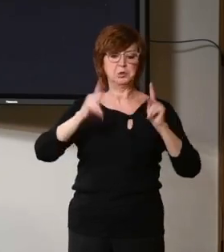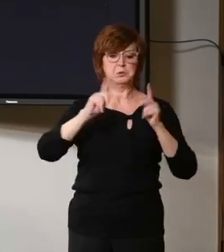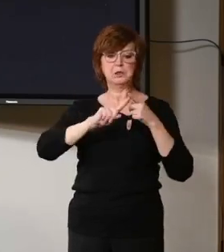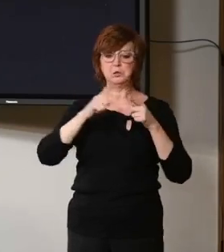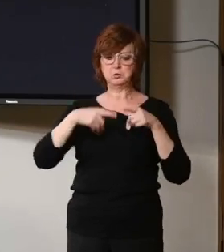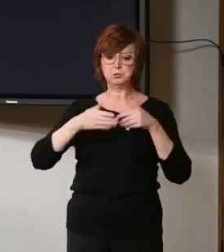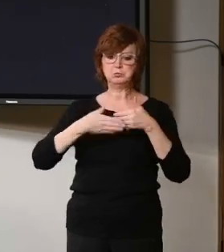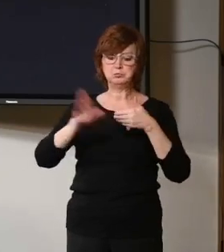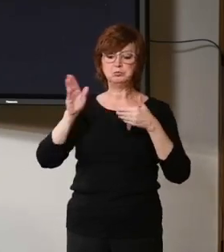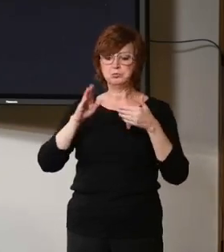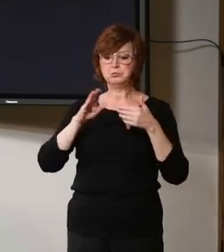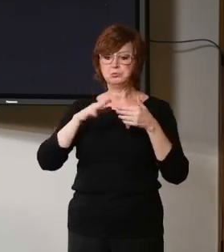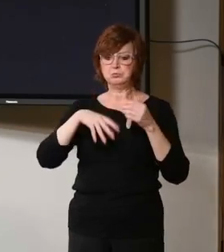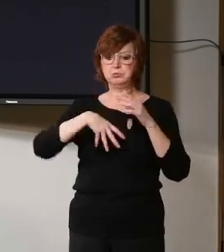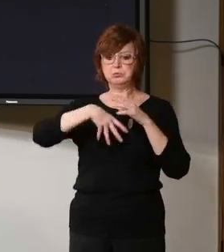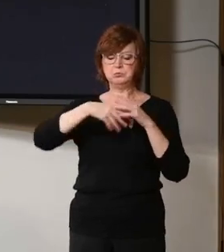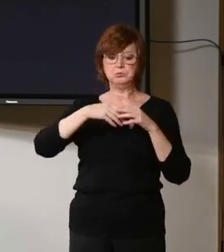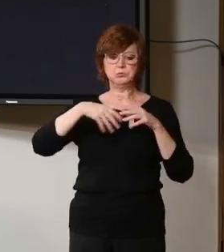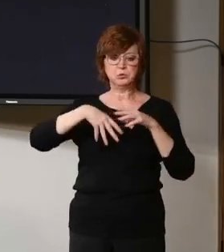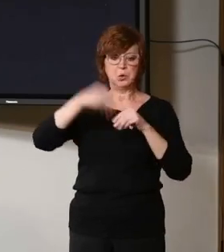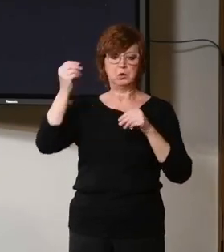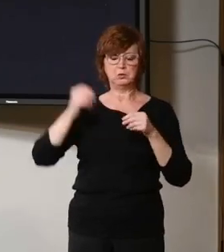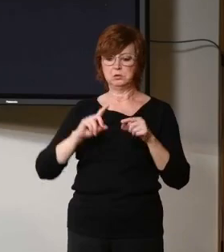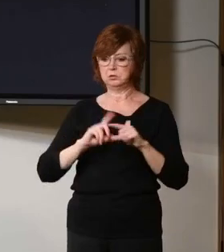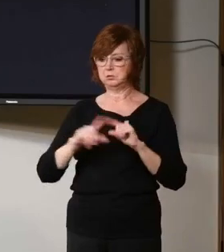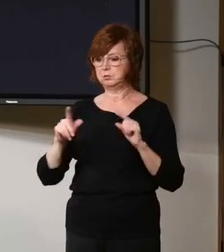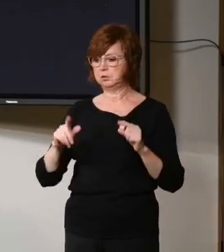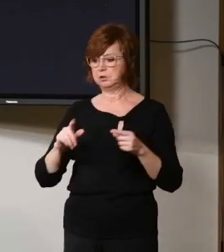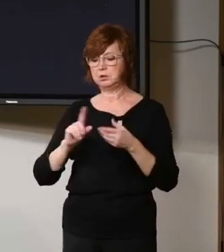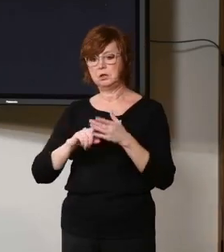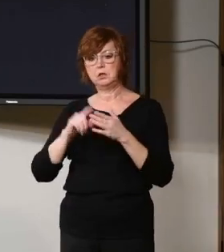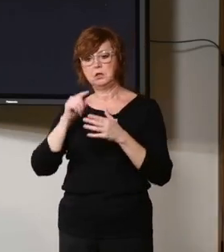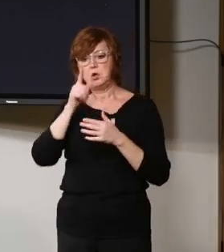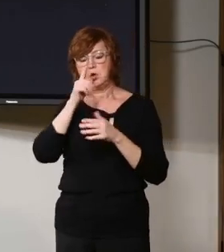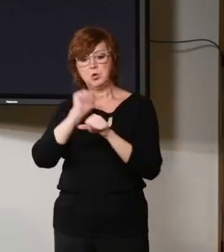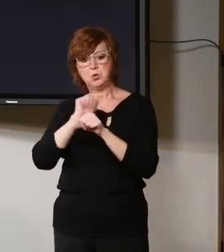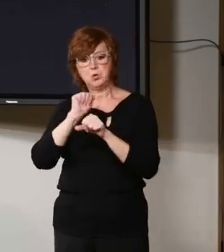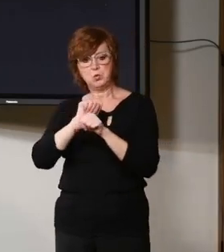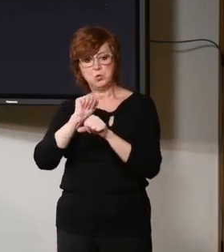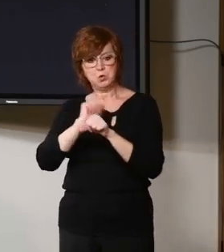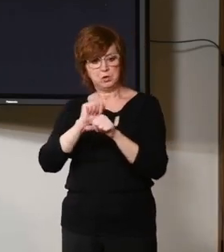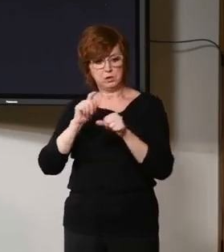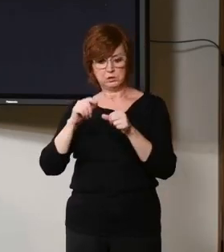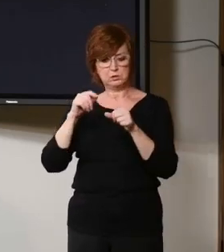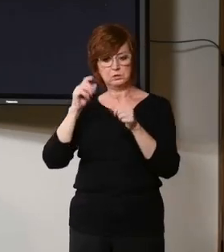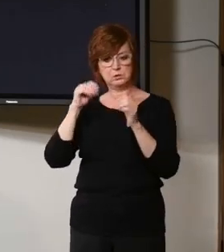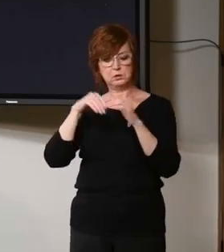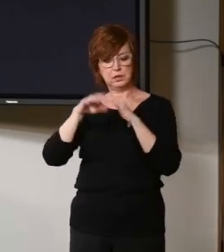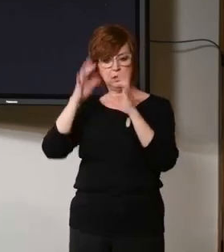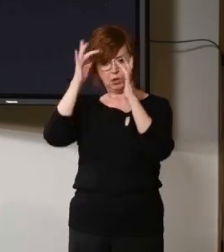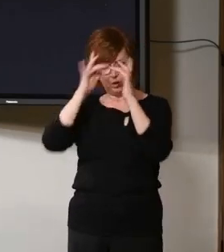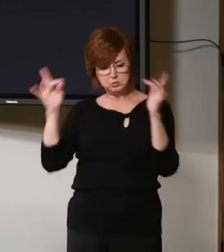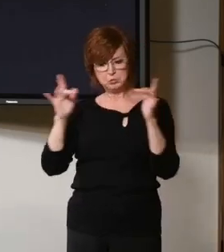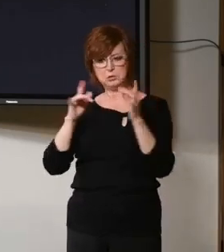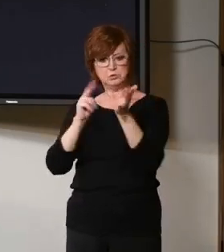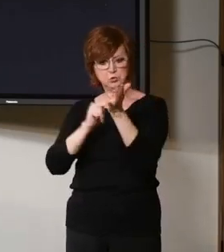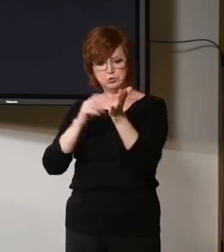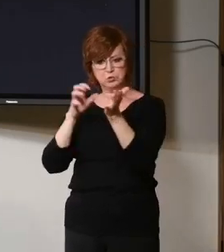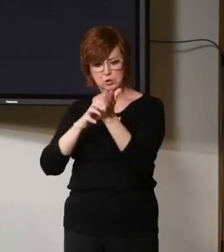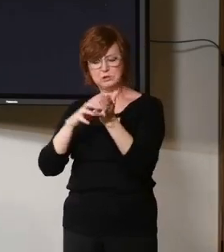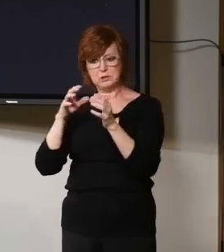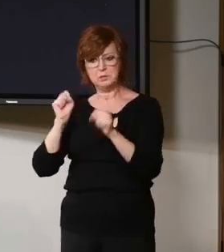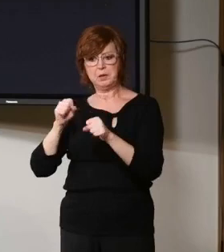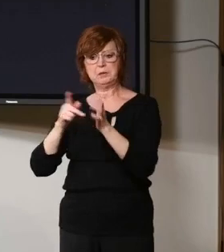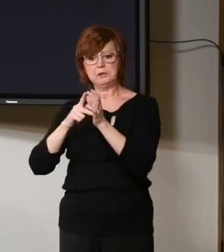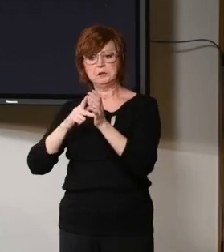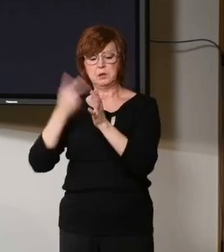business. But healthcare workers, other essential workers, may require confirmatory testing. And finally, I'd just like to say that